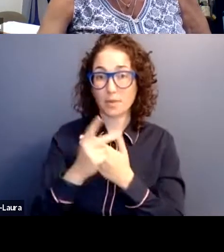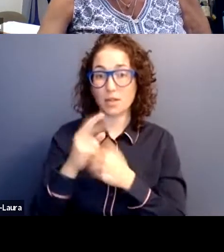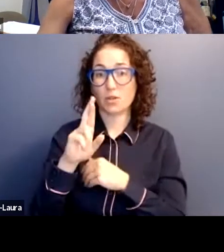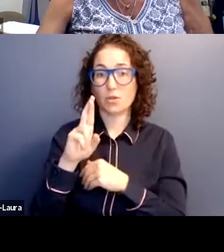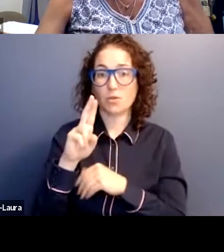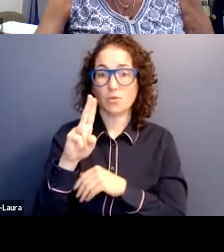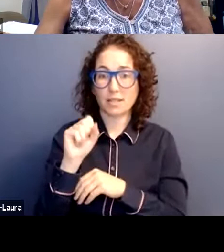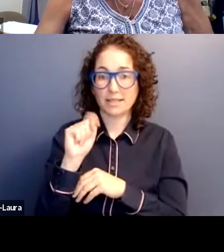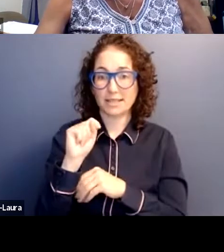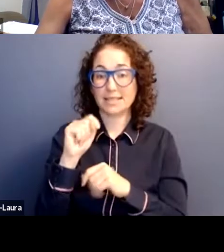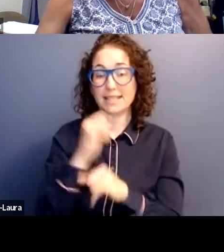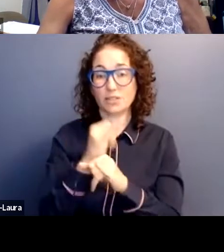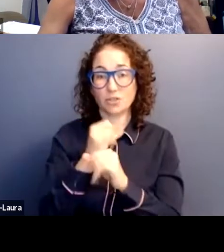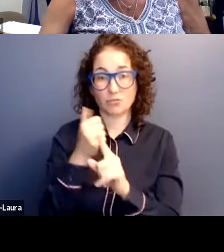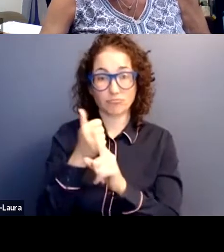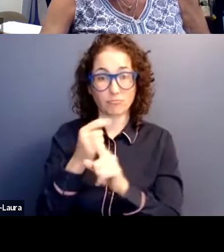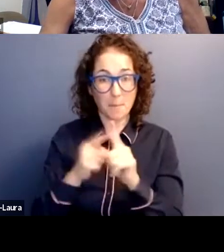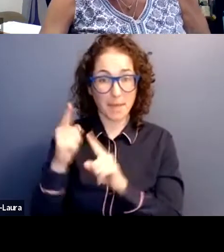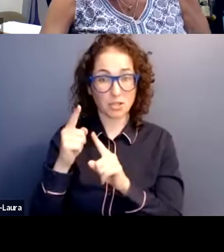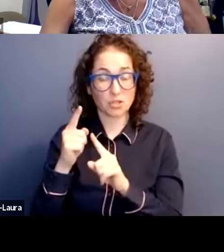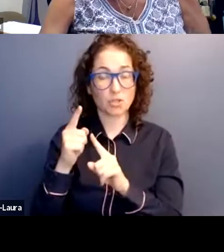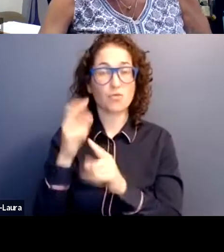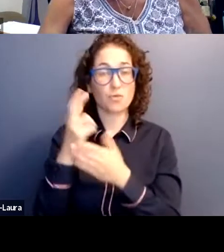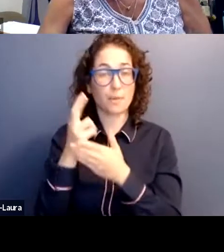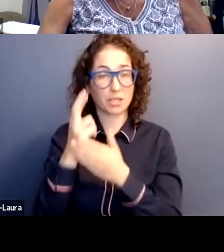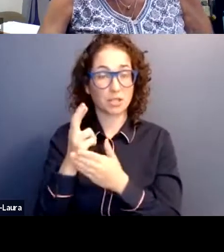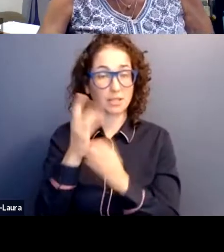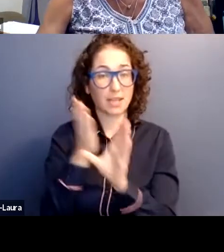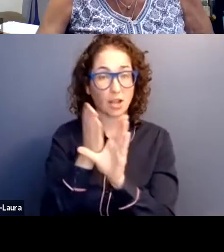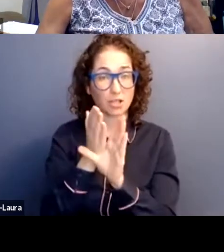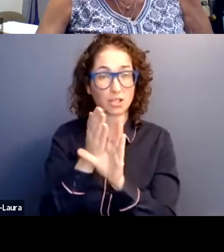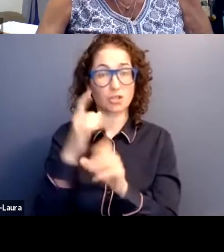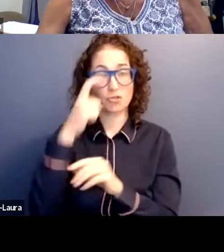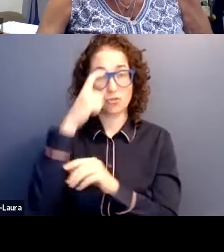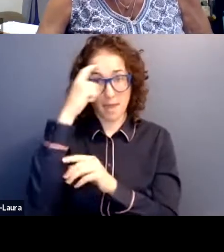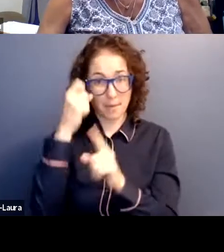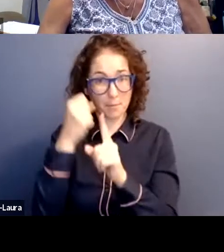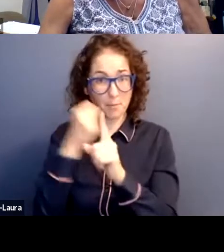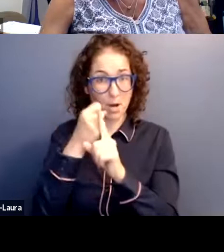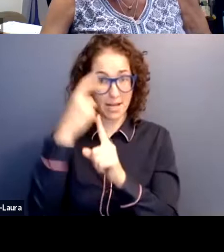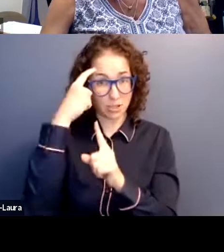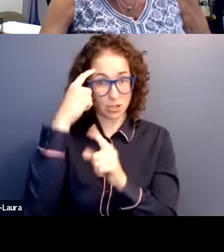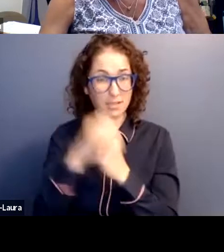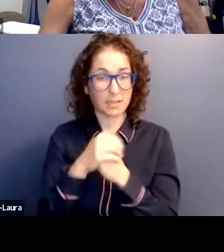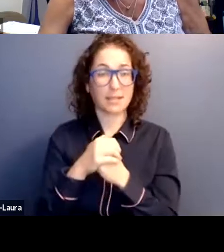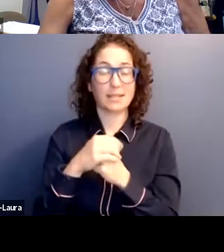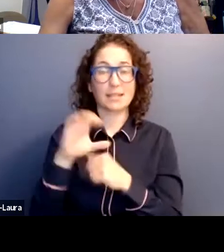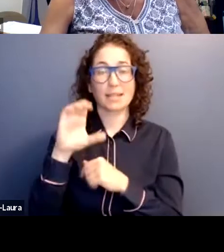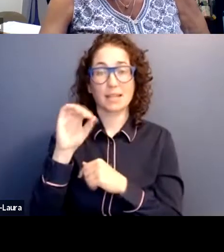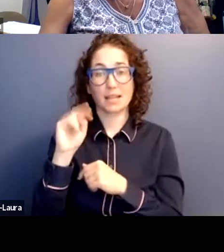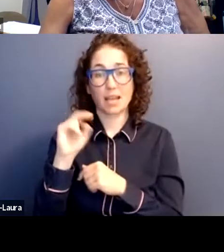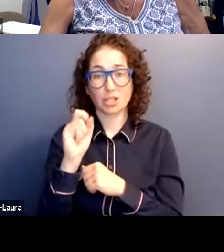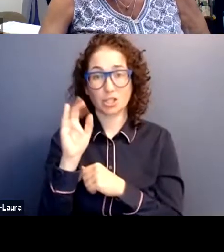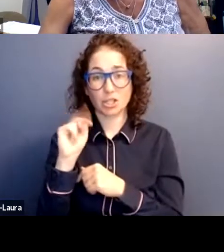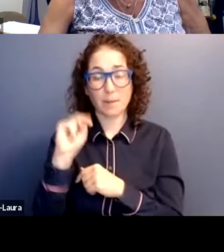She specializes in rehabilitation psychology, traumatic brain injury, concussion, sports psychology, and mindfulness for